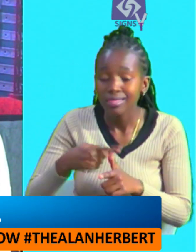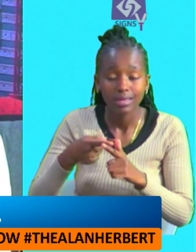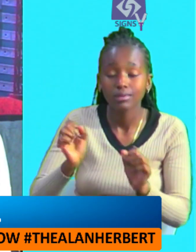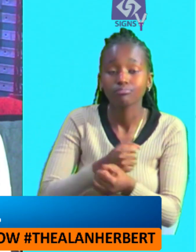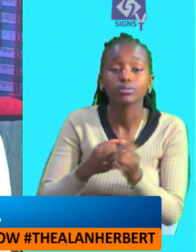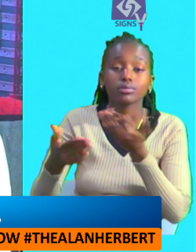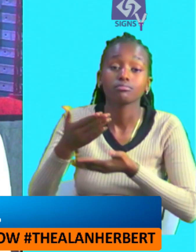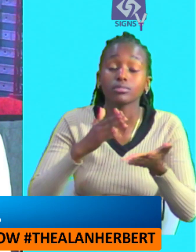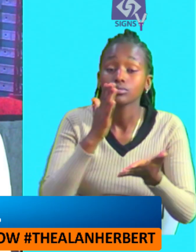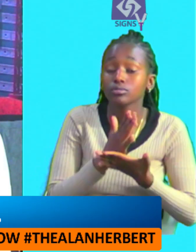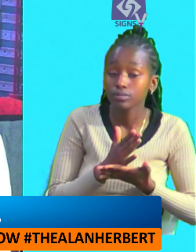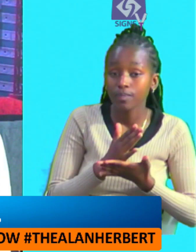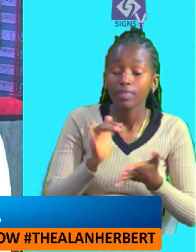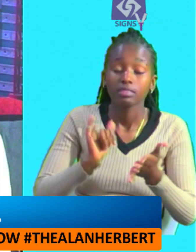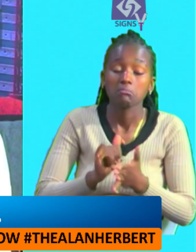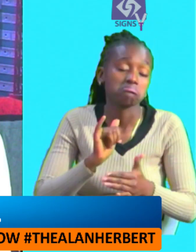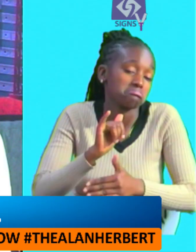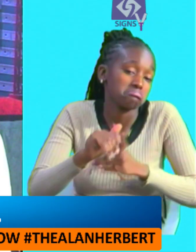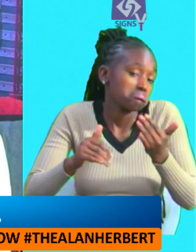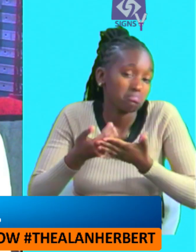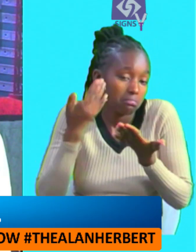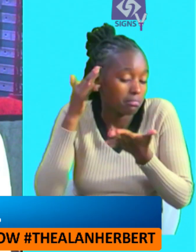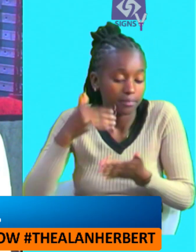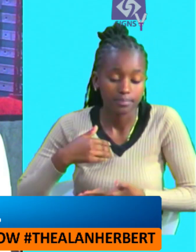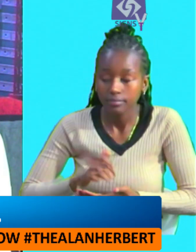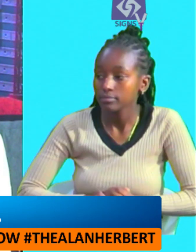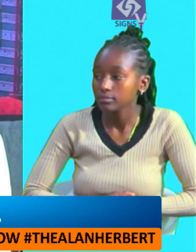nikiwa 21, I must turn up.